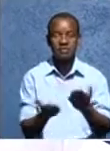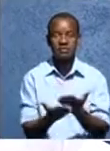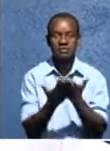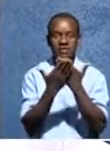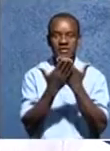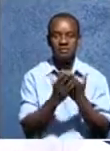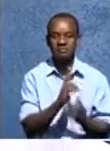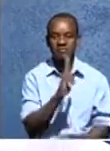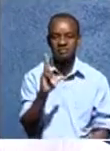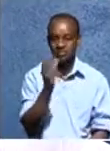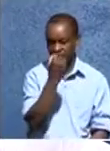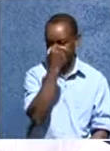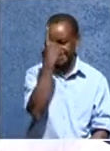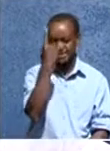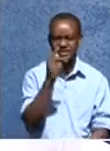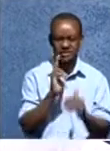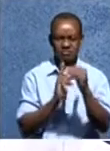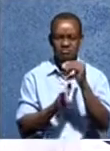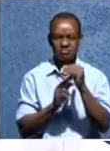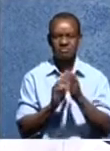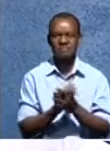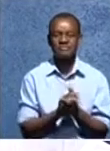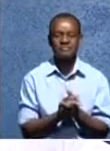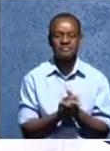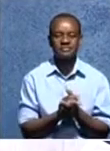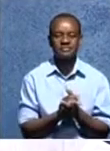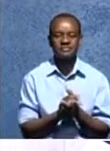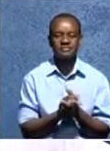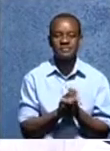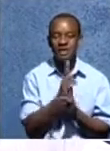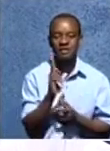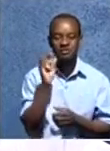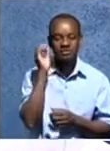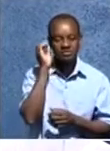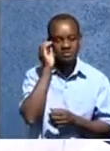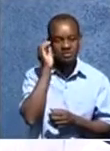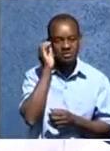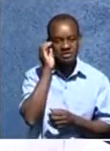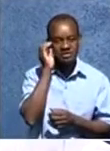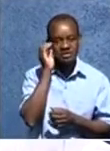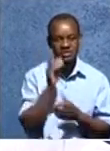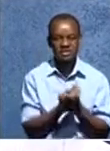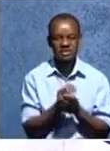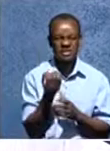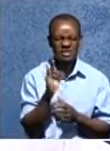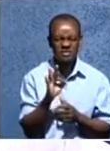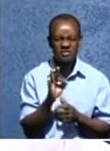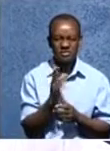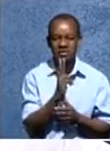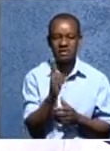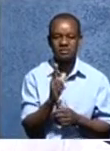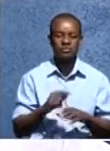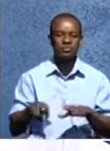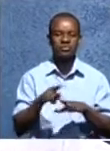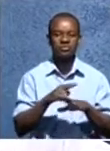other countries you find that the tourism has a negative impact if overutilize the environment. So basically this, in a